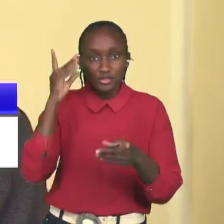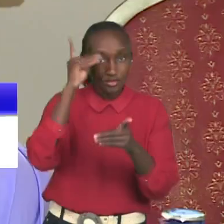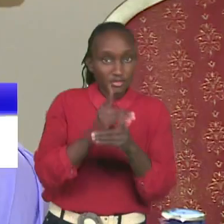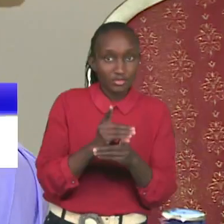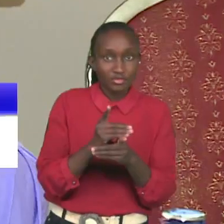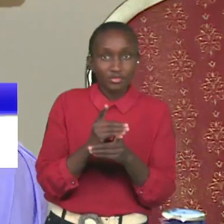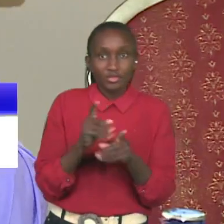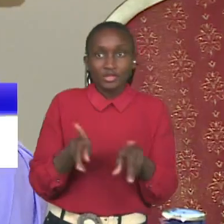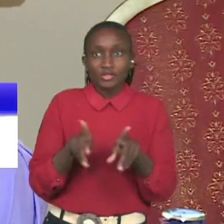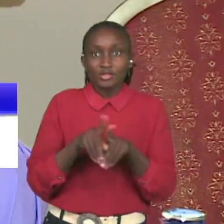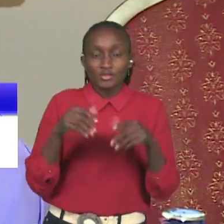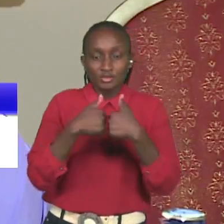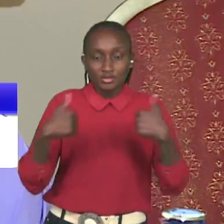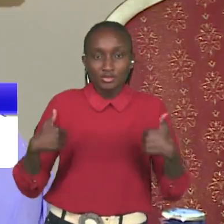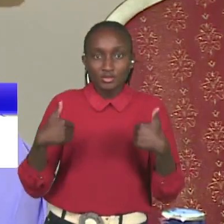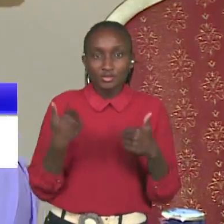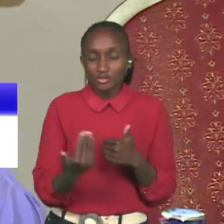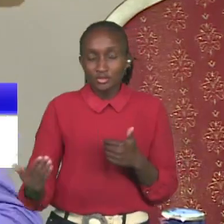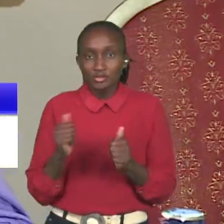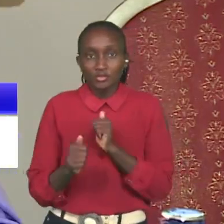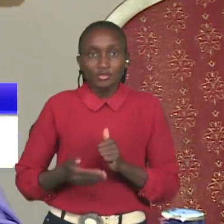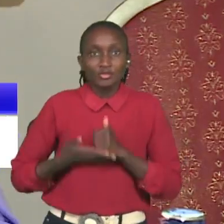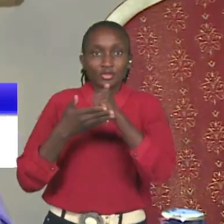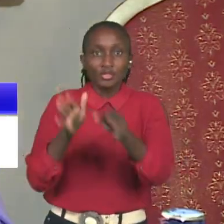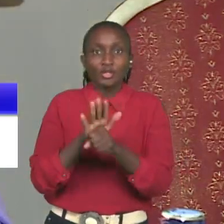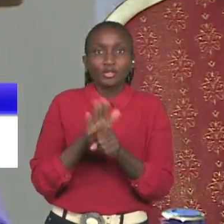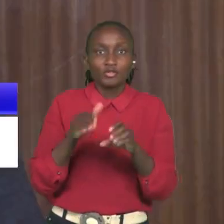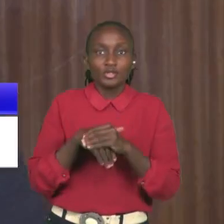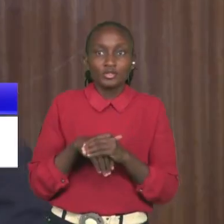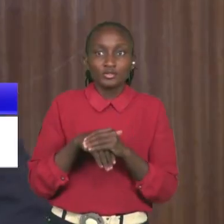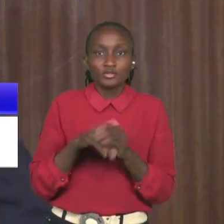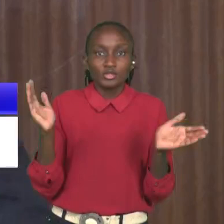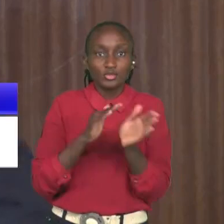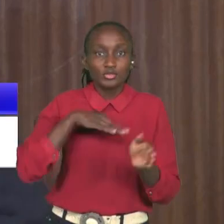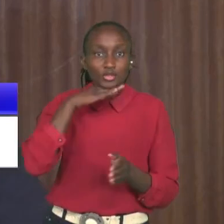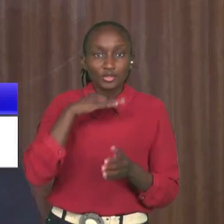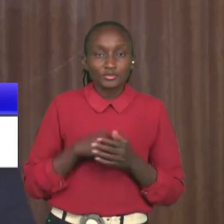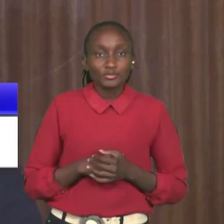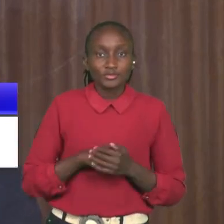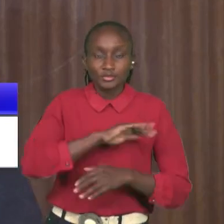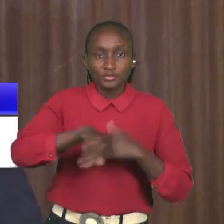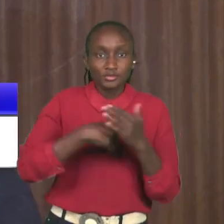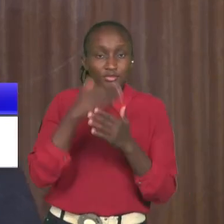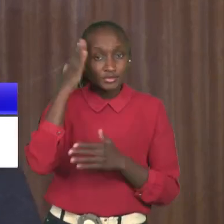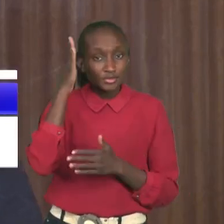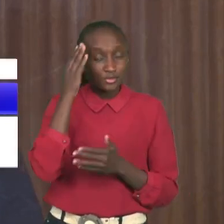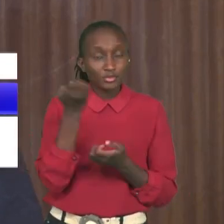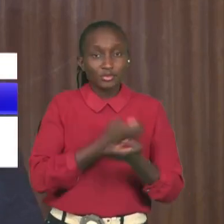and spacing of children, which will go a long way in reducing maternal deaths. While we all know the